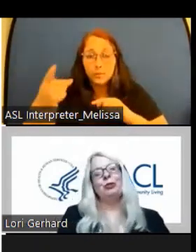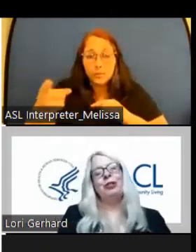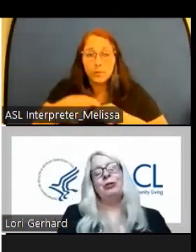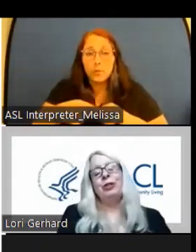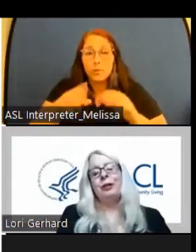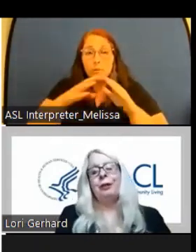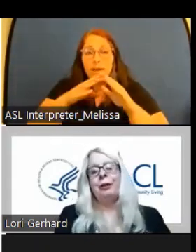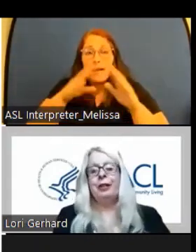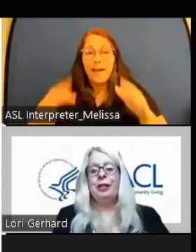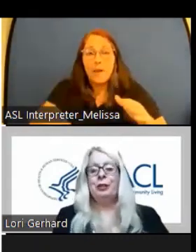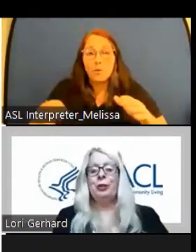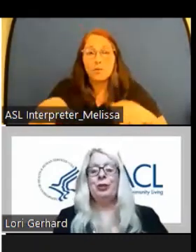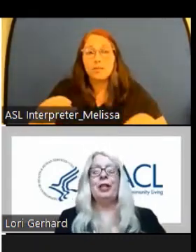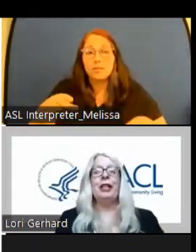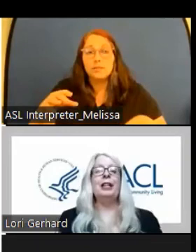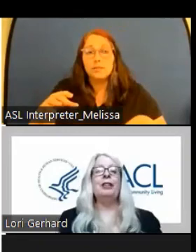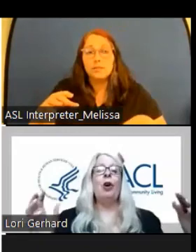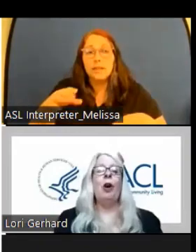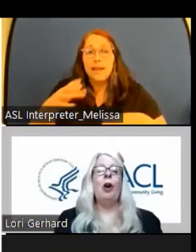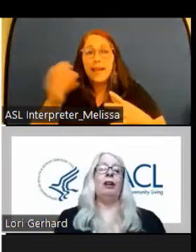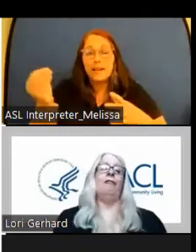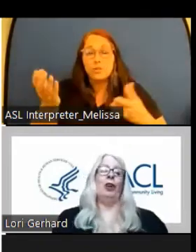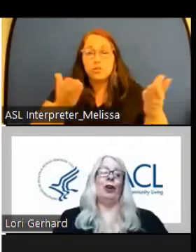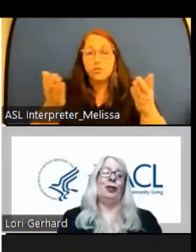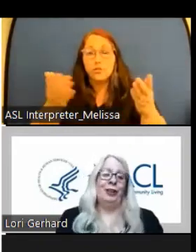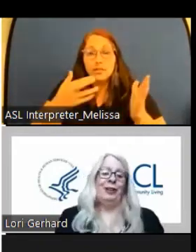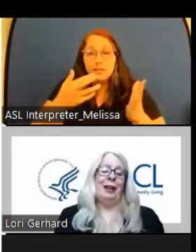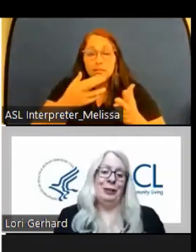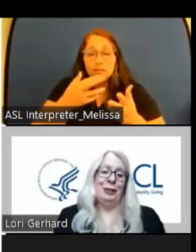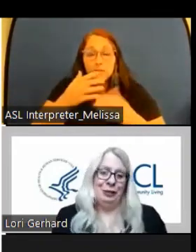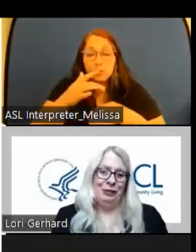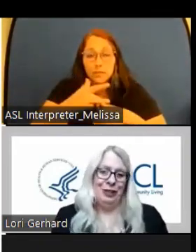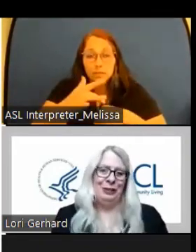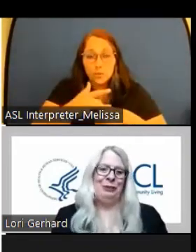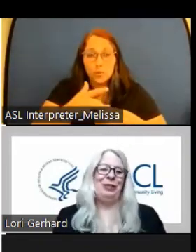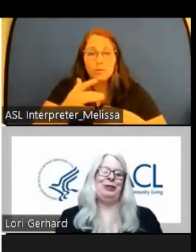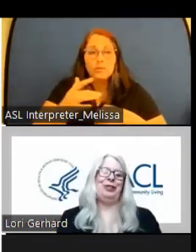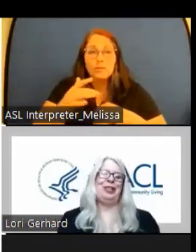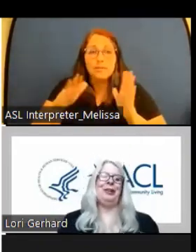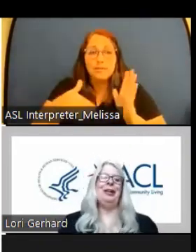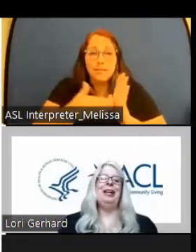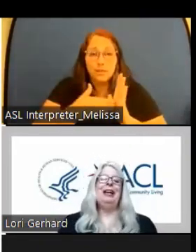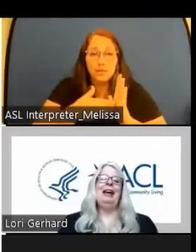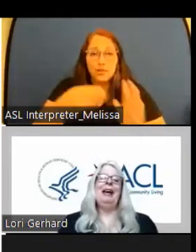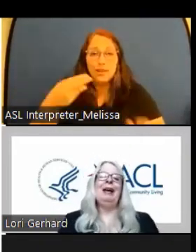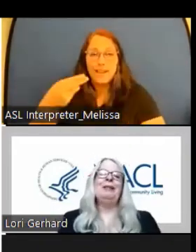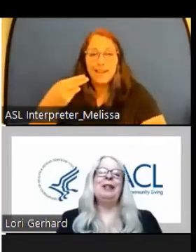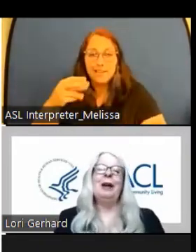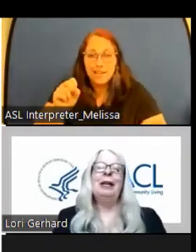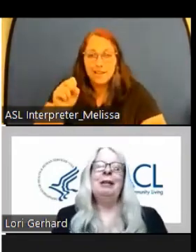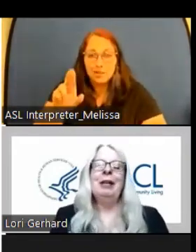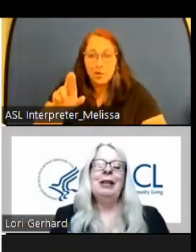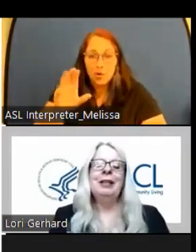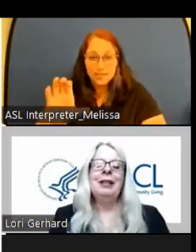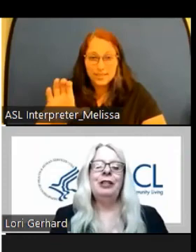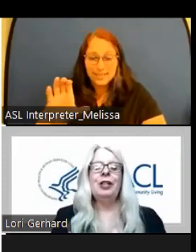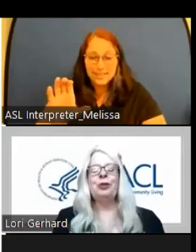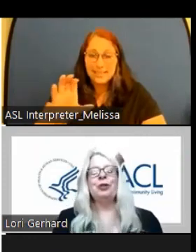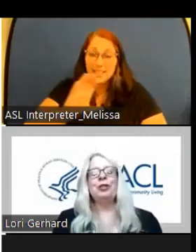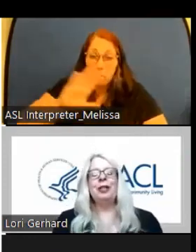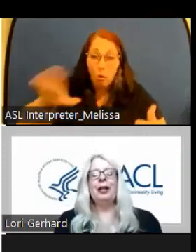Services Resource Center, or HSRC, is all of our Housing and Services Resource Center. And email us